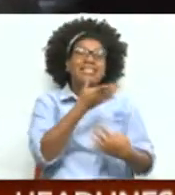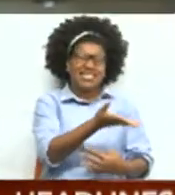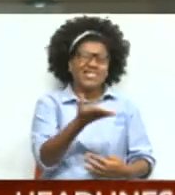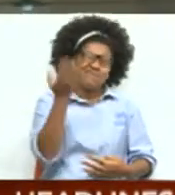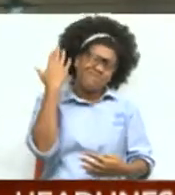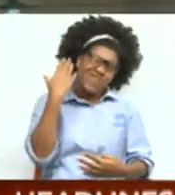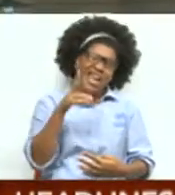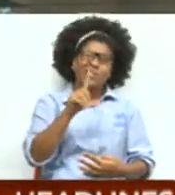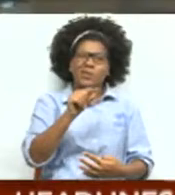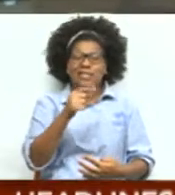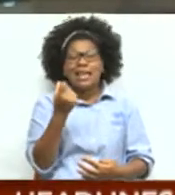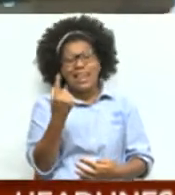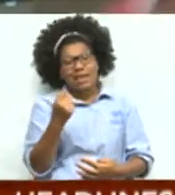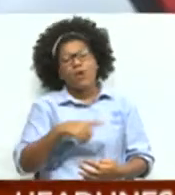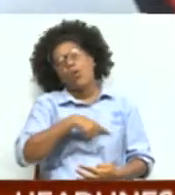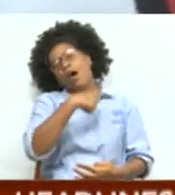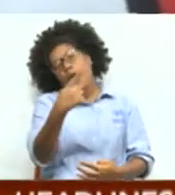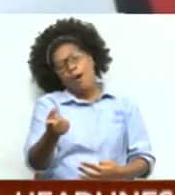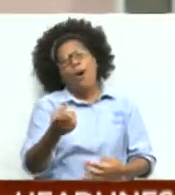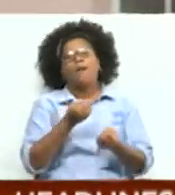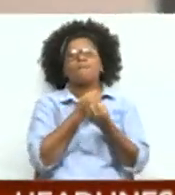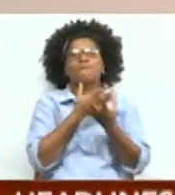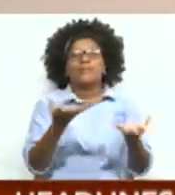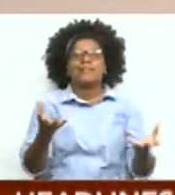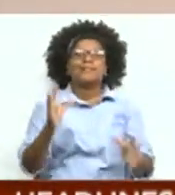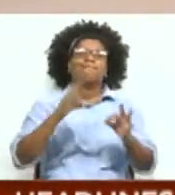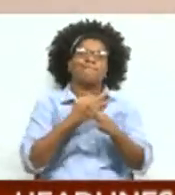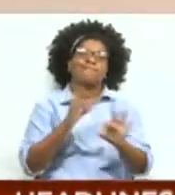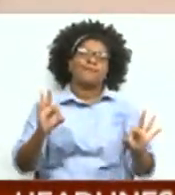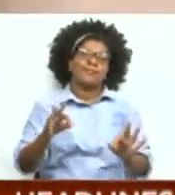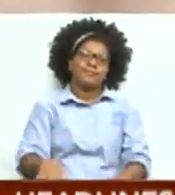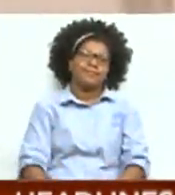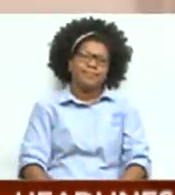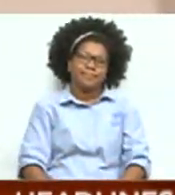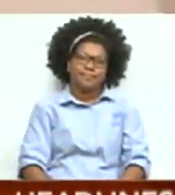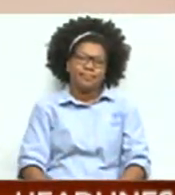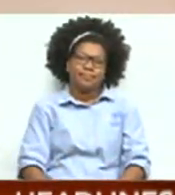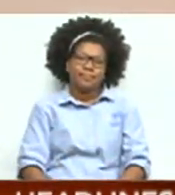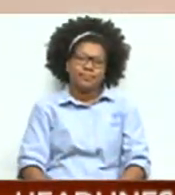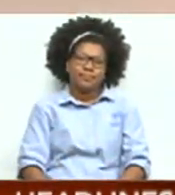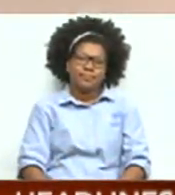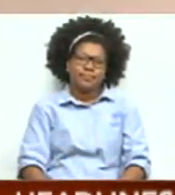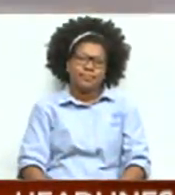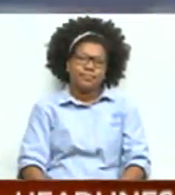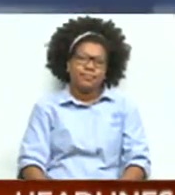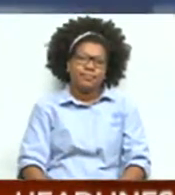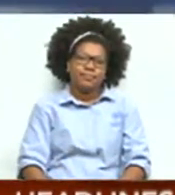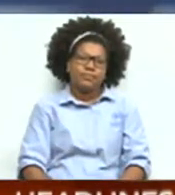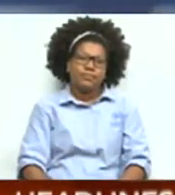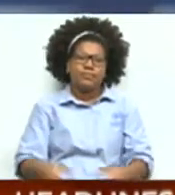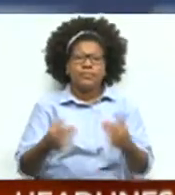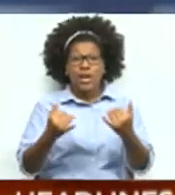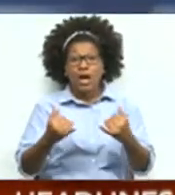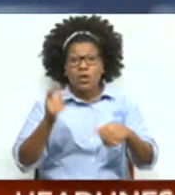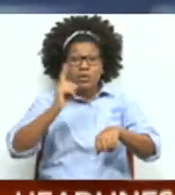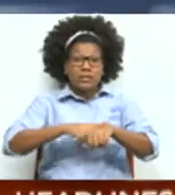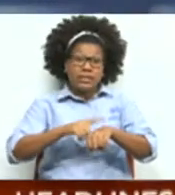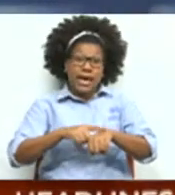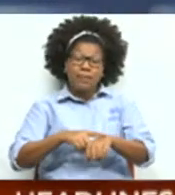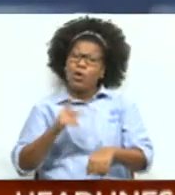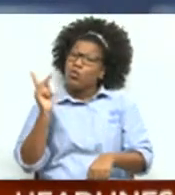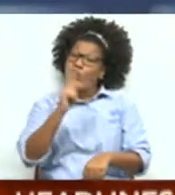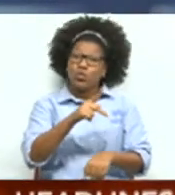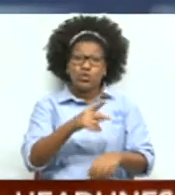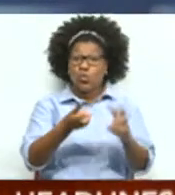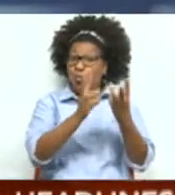free. All right, now It's time to go to our weather forecast